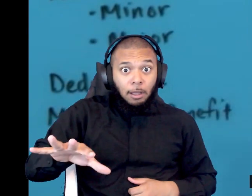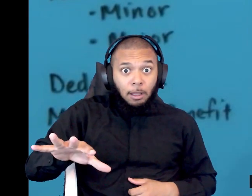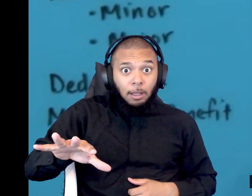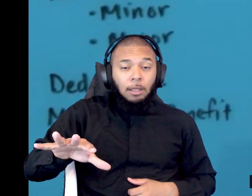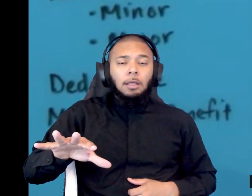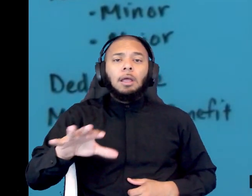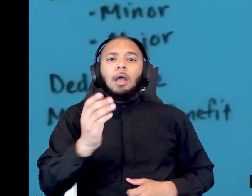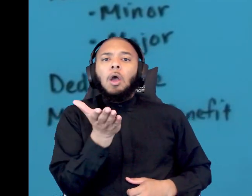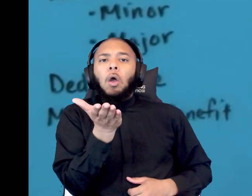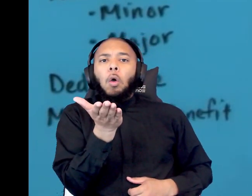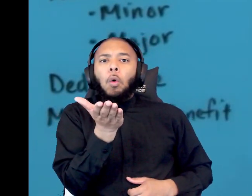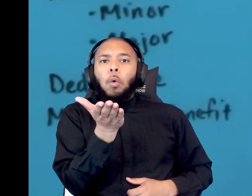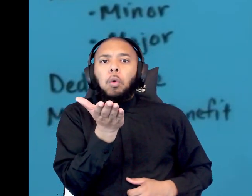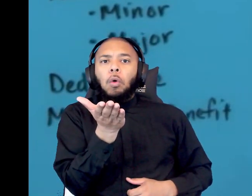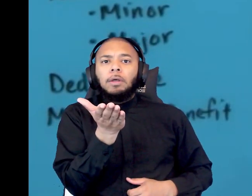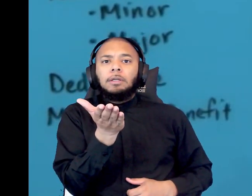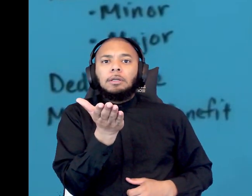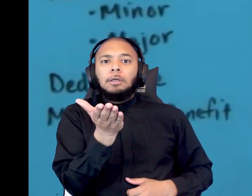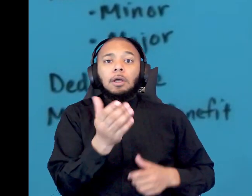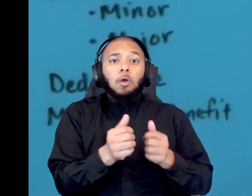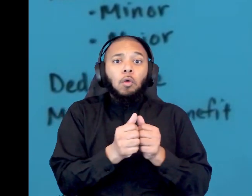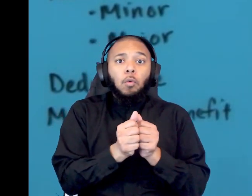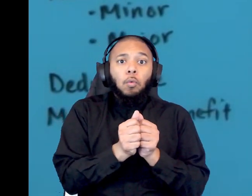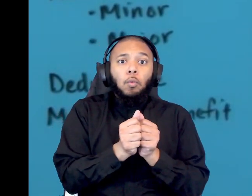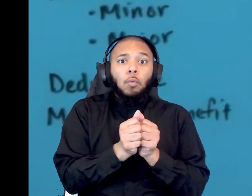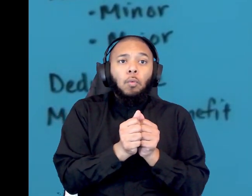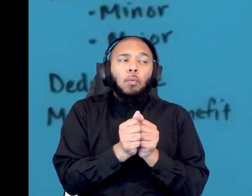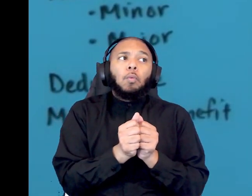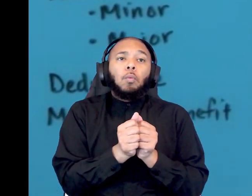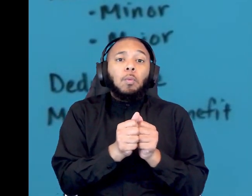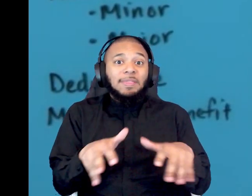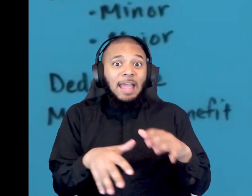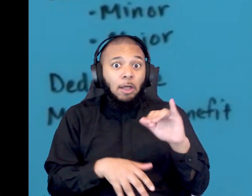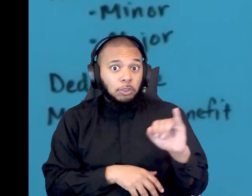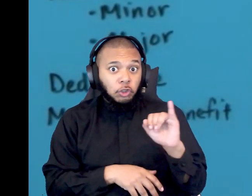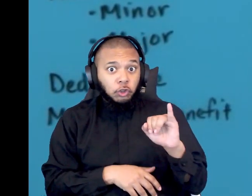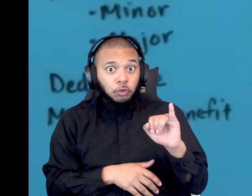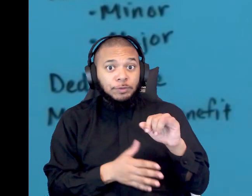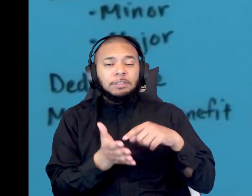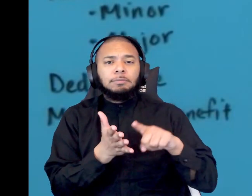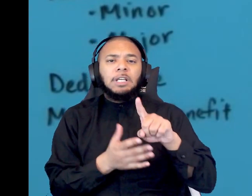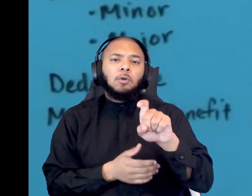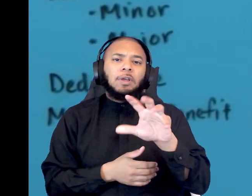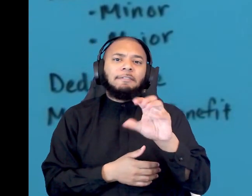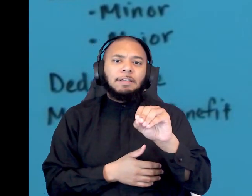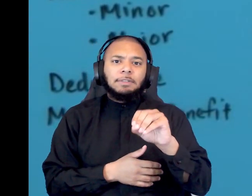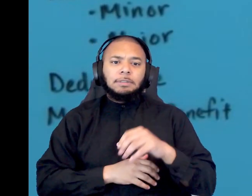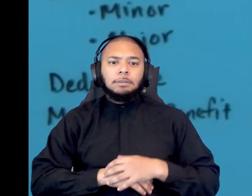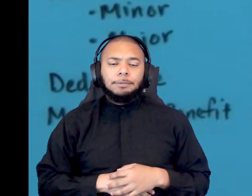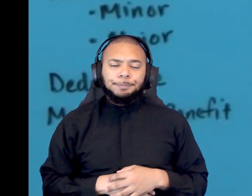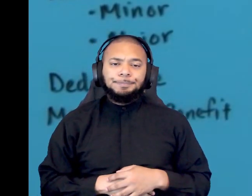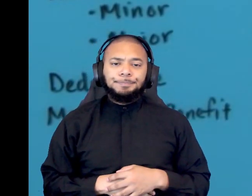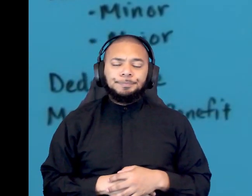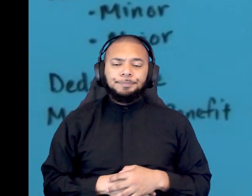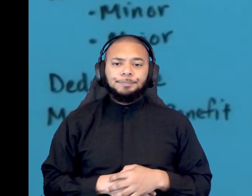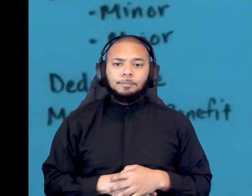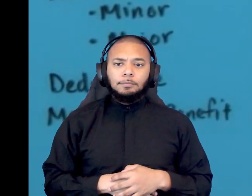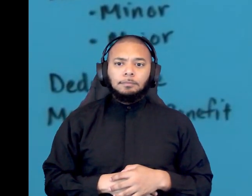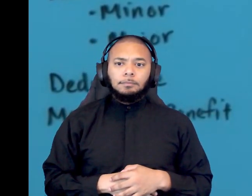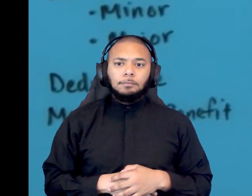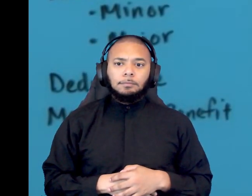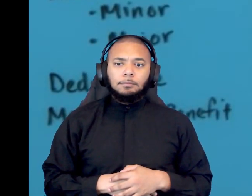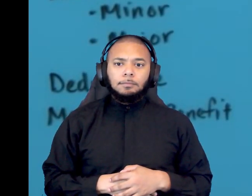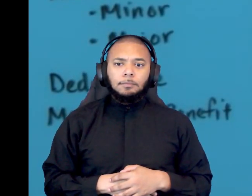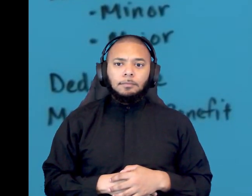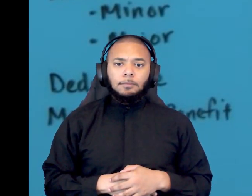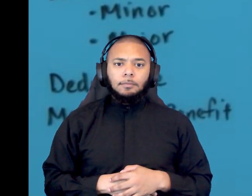So with insurance, you pay nothing. So out of your $180 in insurance, you've